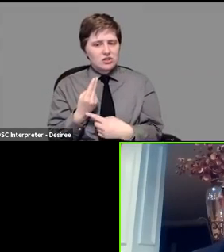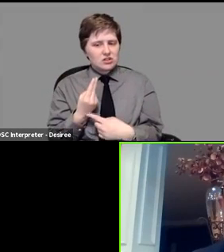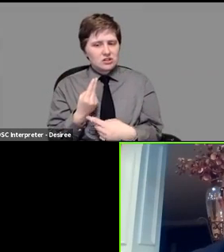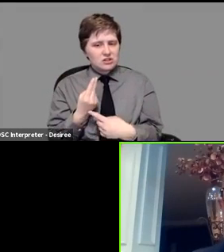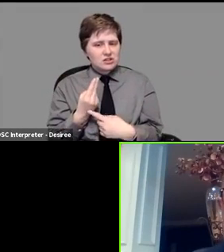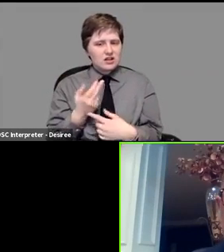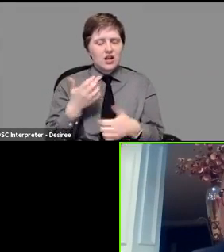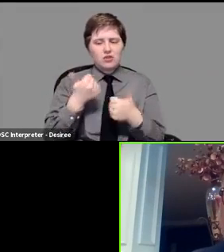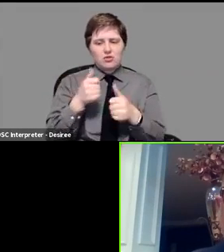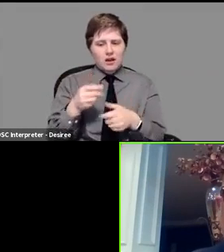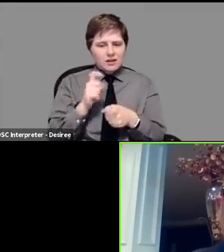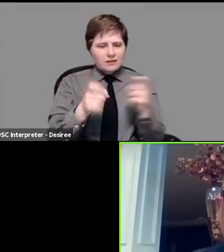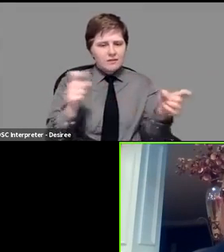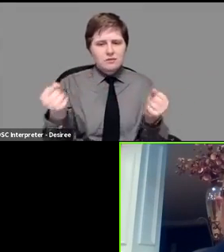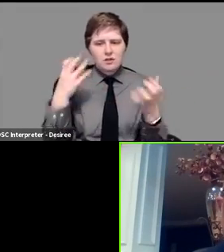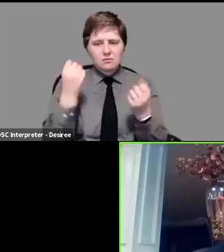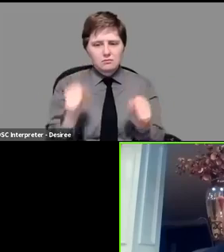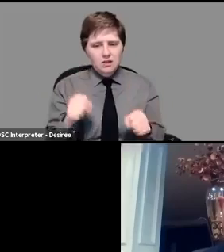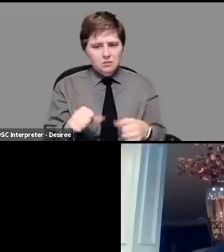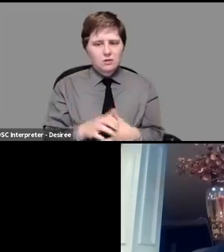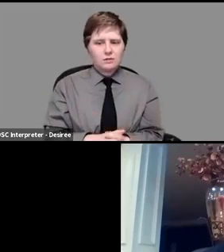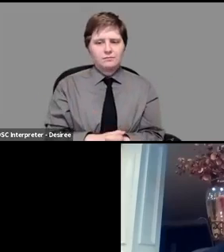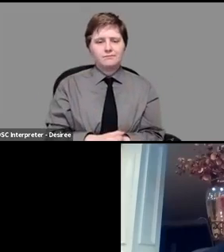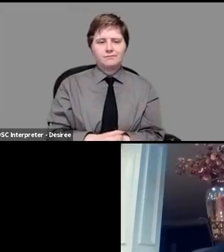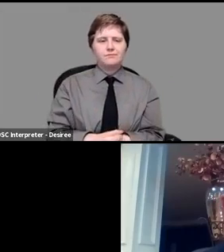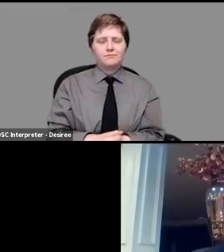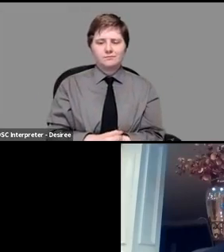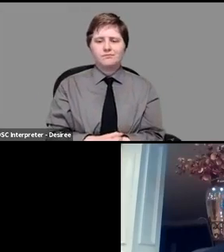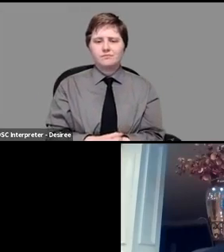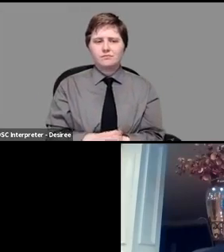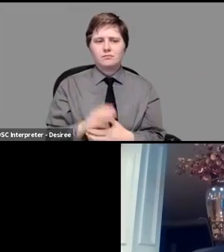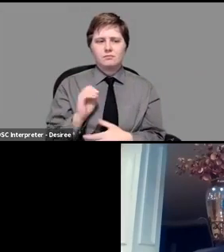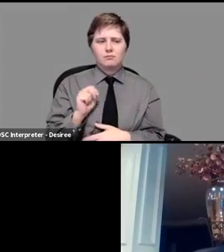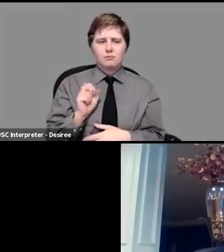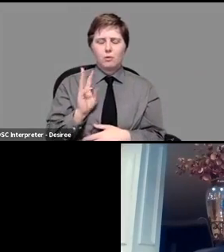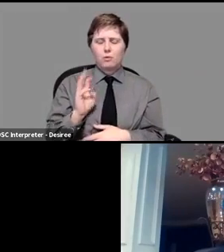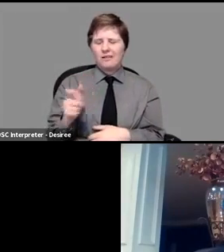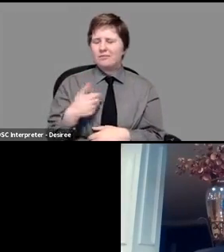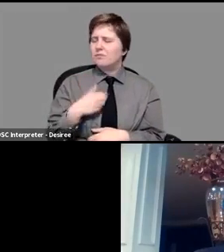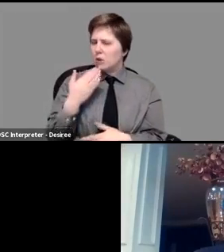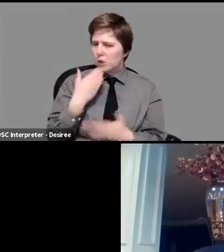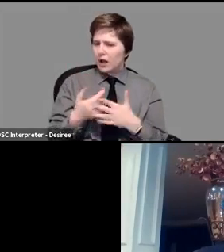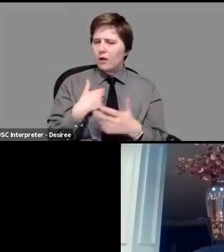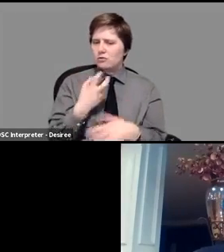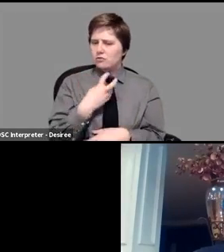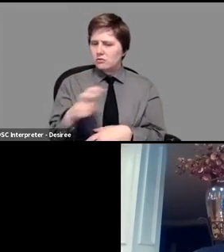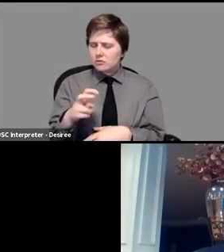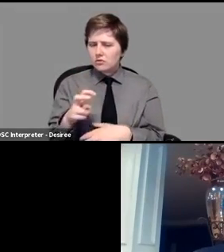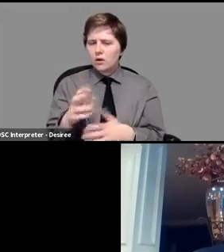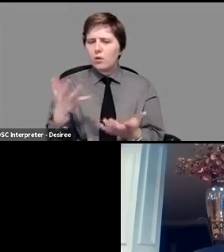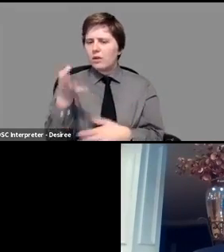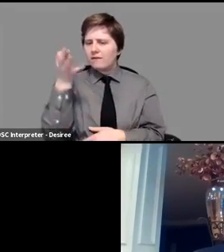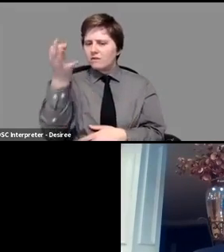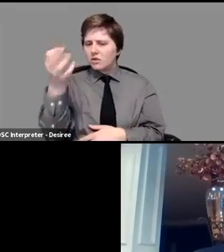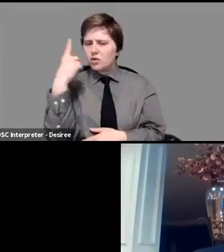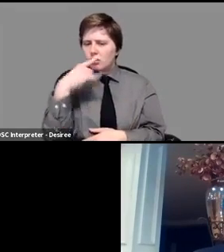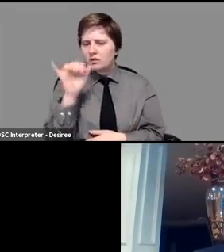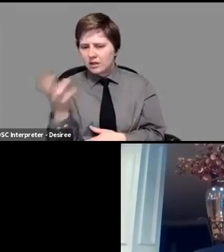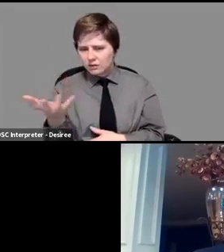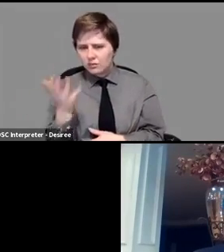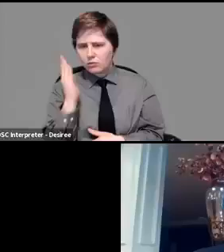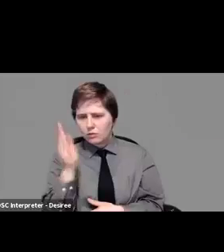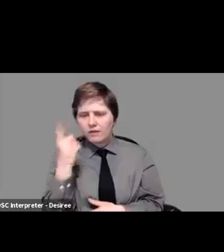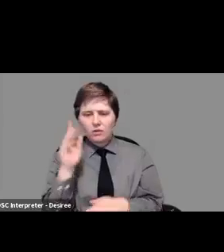get that out as quick as possible. Yeah, very good. I want to kind of transition the conversation to what the future may look like